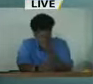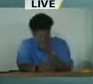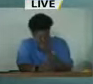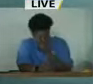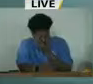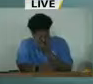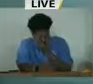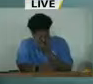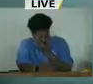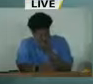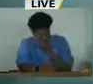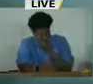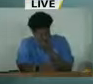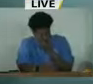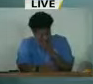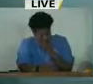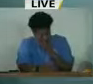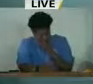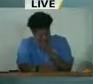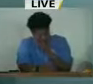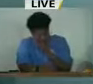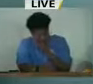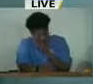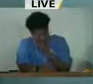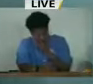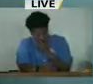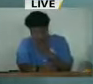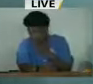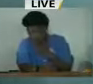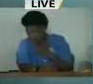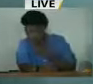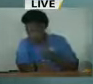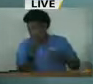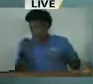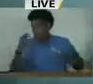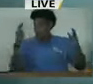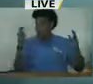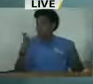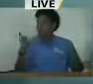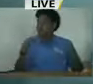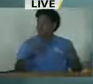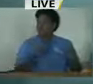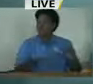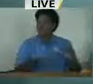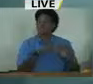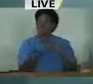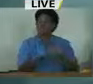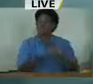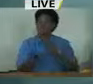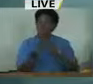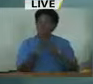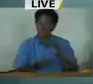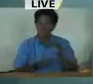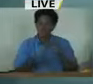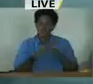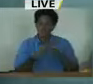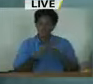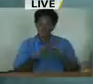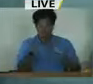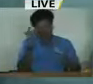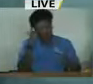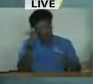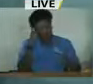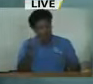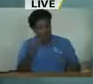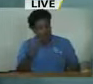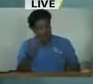If there are matters for which there are criminal charges, which, to my mind, and